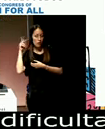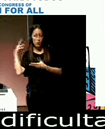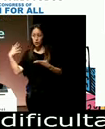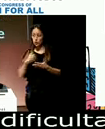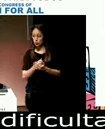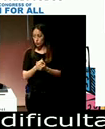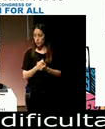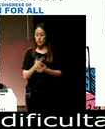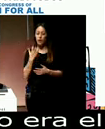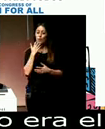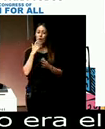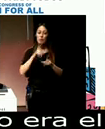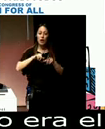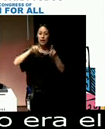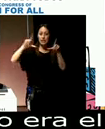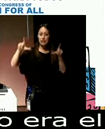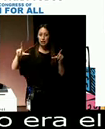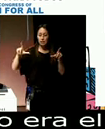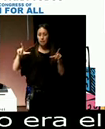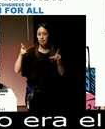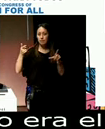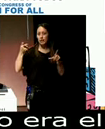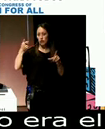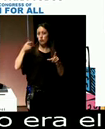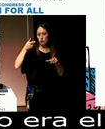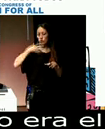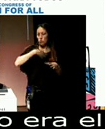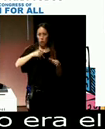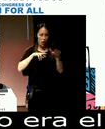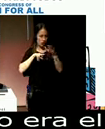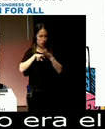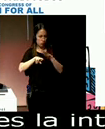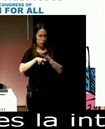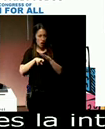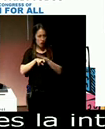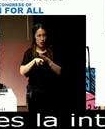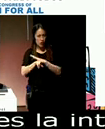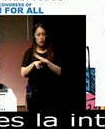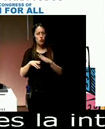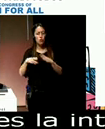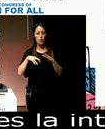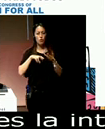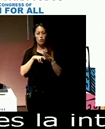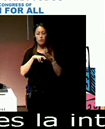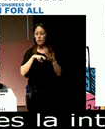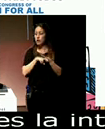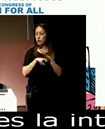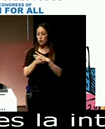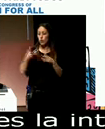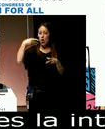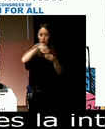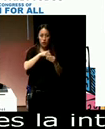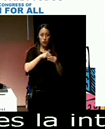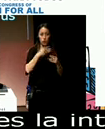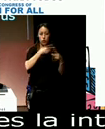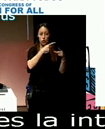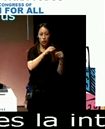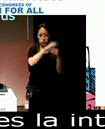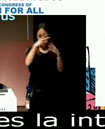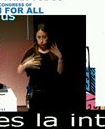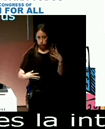The smartphone and the tablets are tools that allows us to integrate different kind of